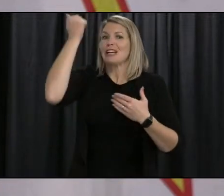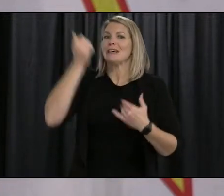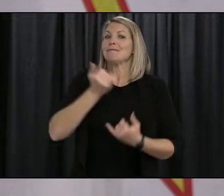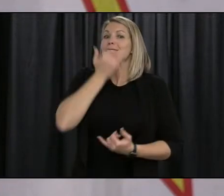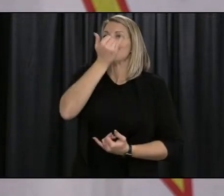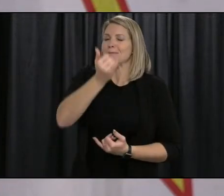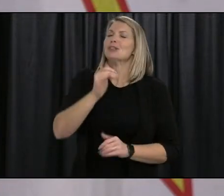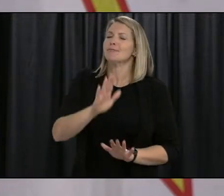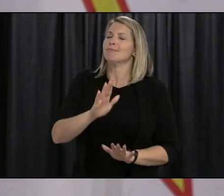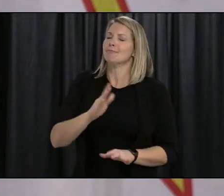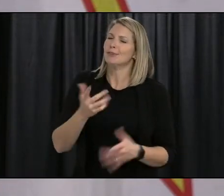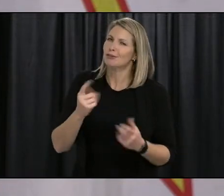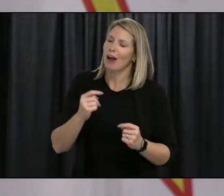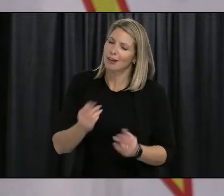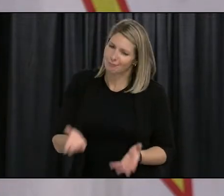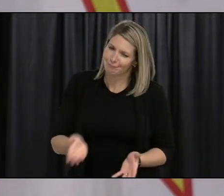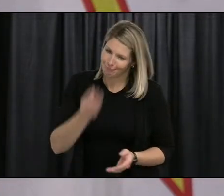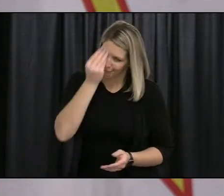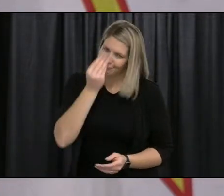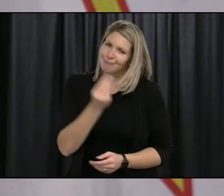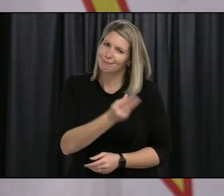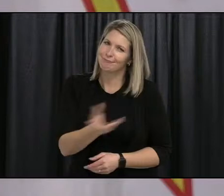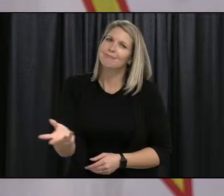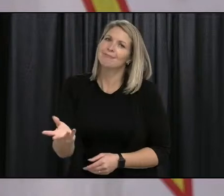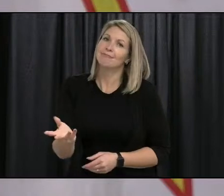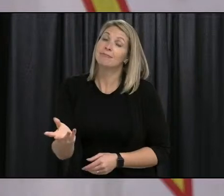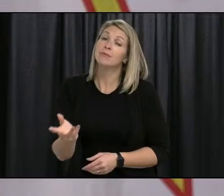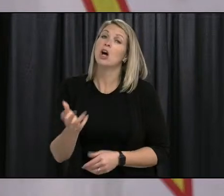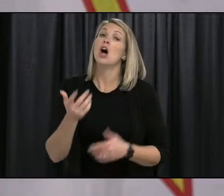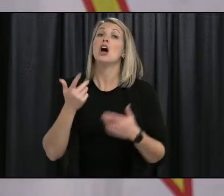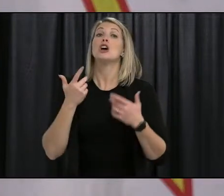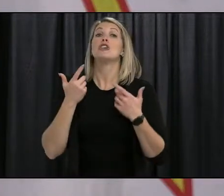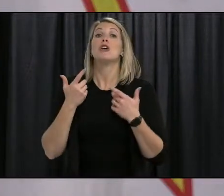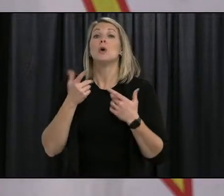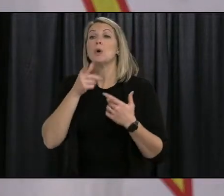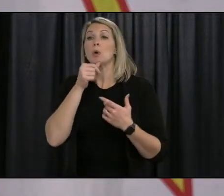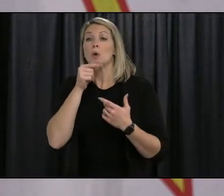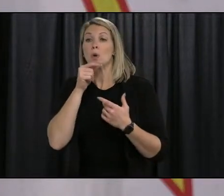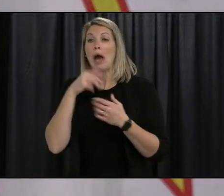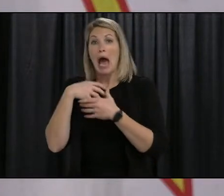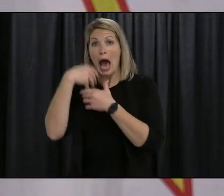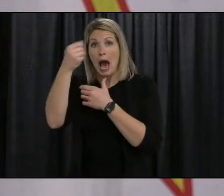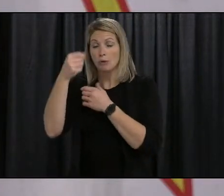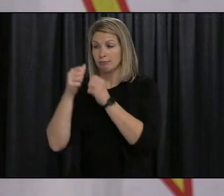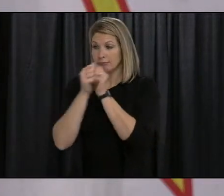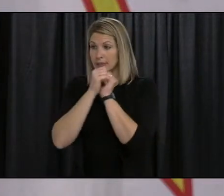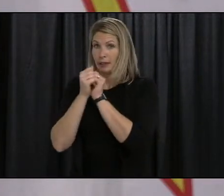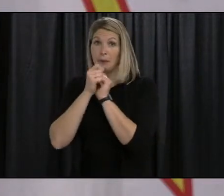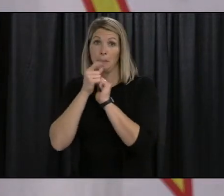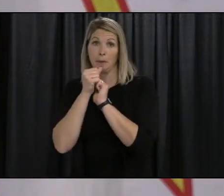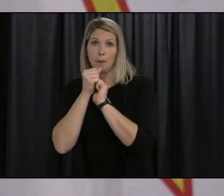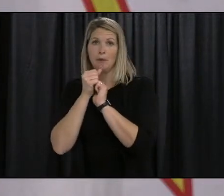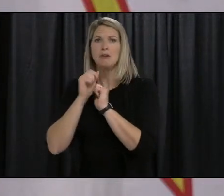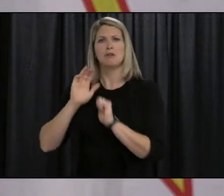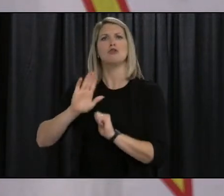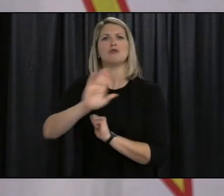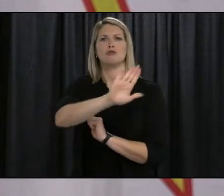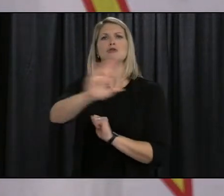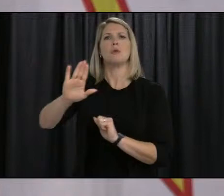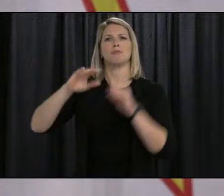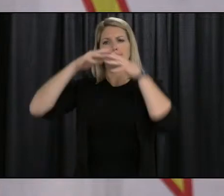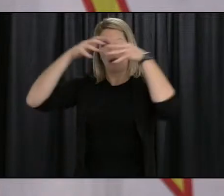close personal contacts by trick-or-treating with people from your own bubble, and maintain physical distancing of 6 feet from